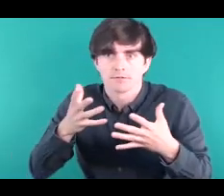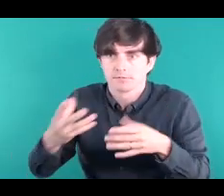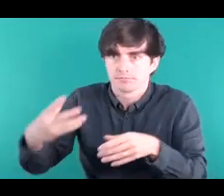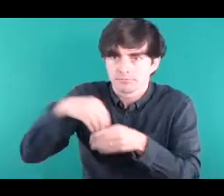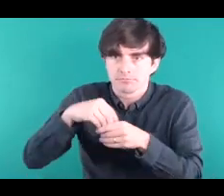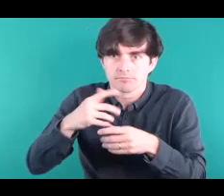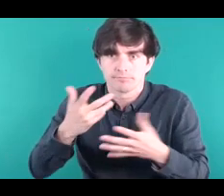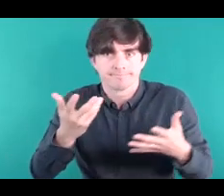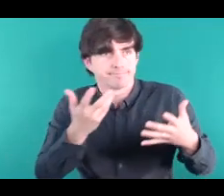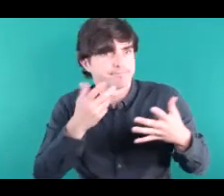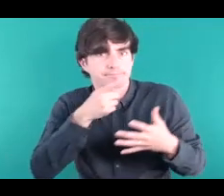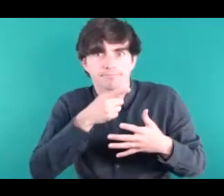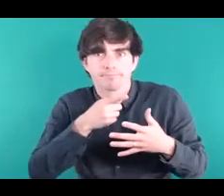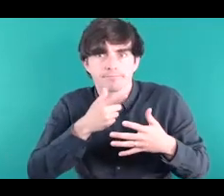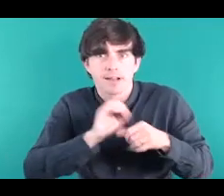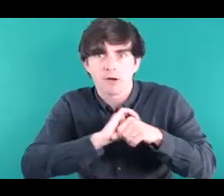of feedback.